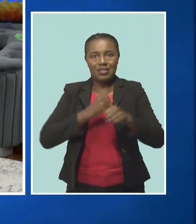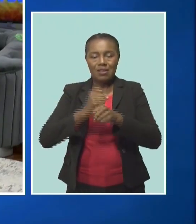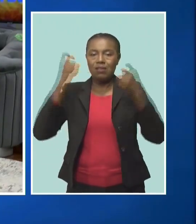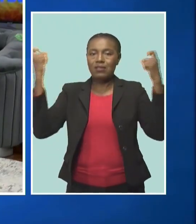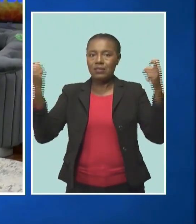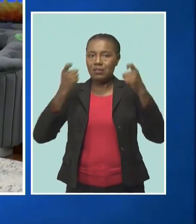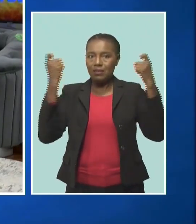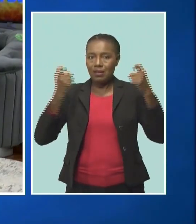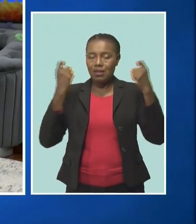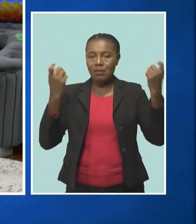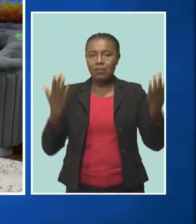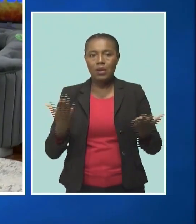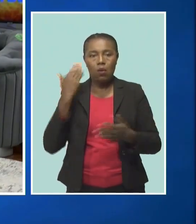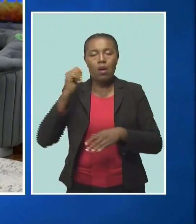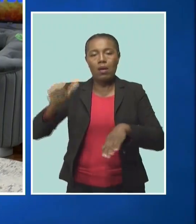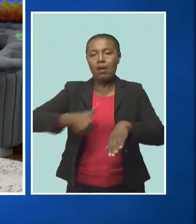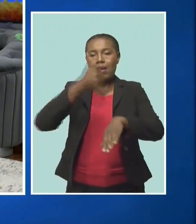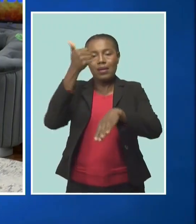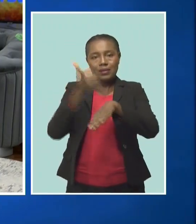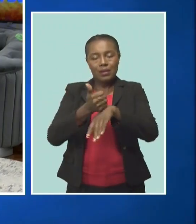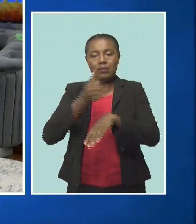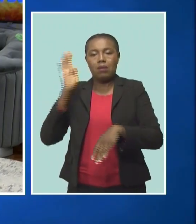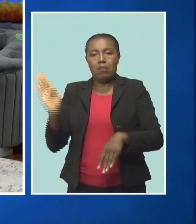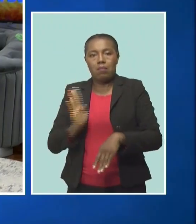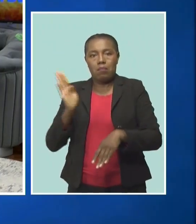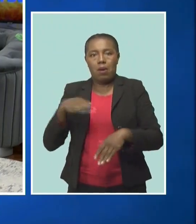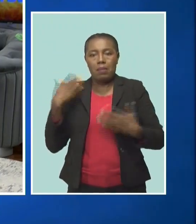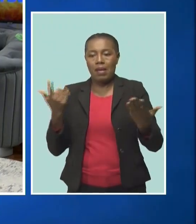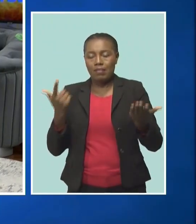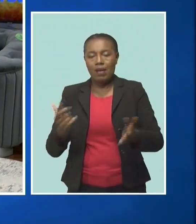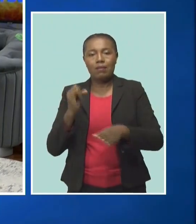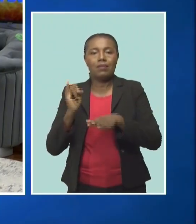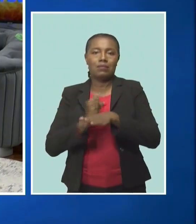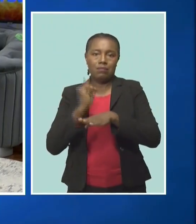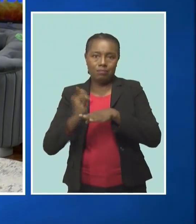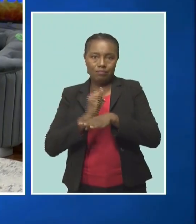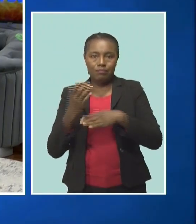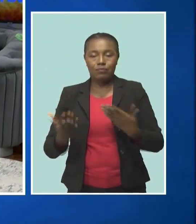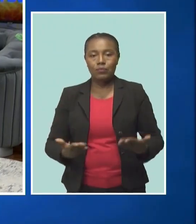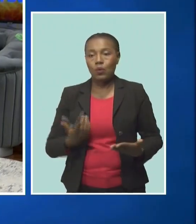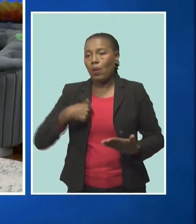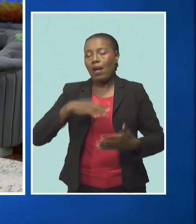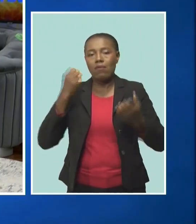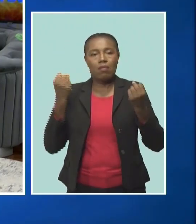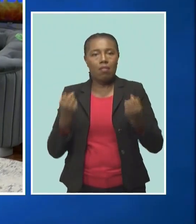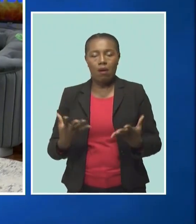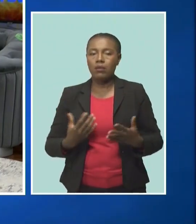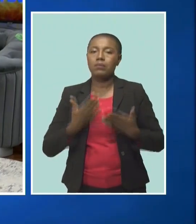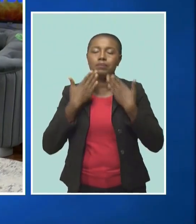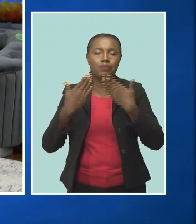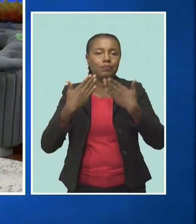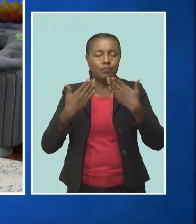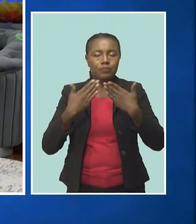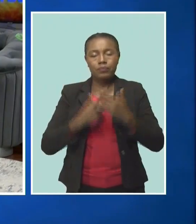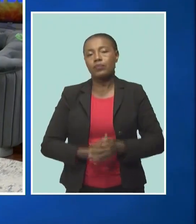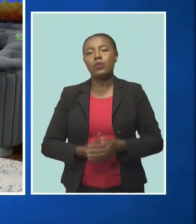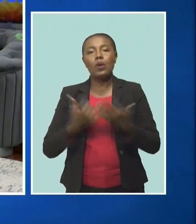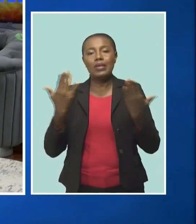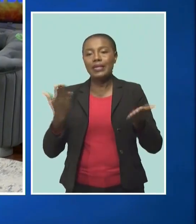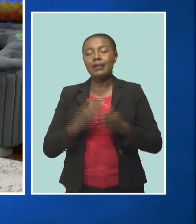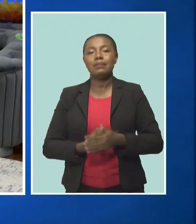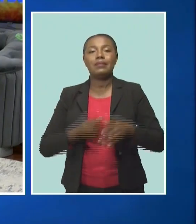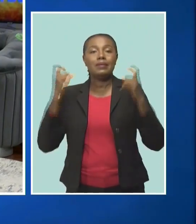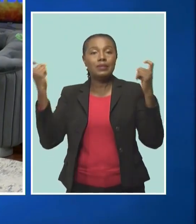in terms of the establishment of Barbados as an island. Correct. So we do have a lot to be grateful for. So at this ceremony, at